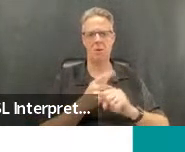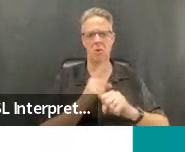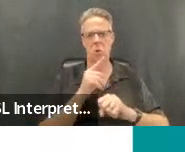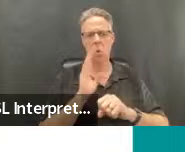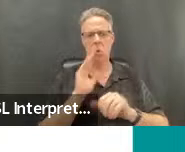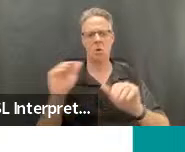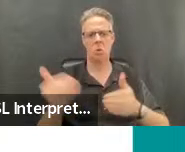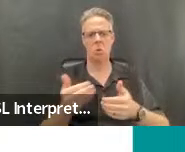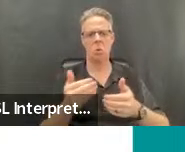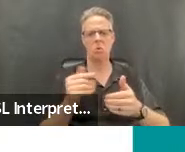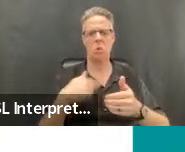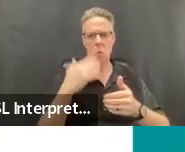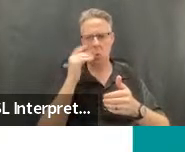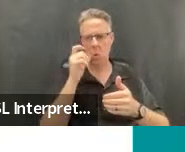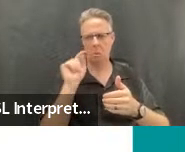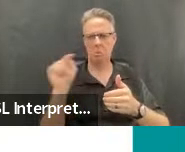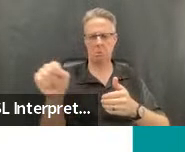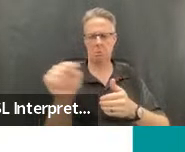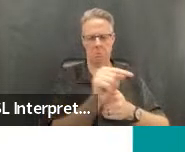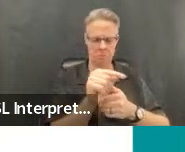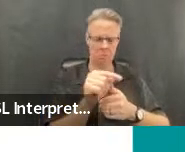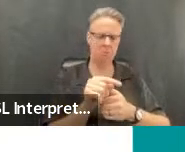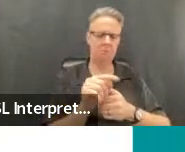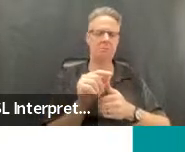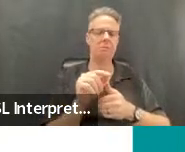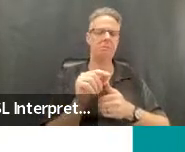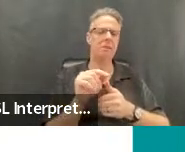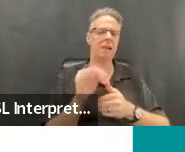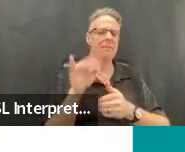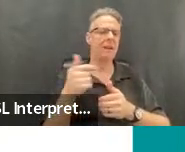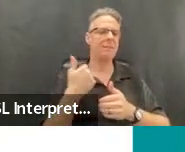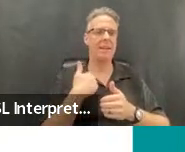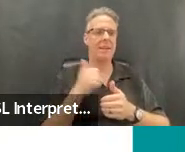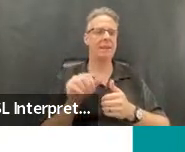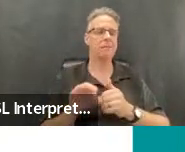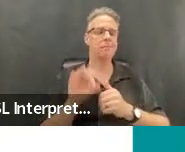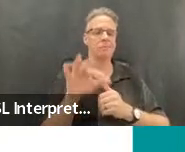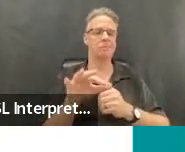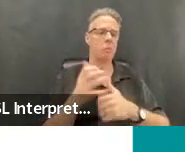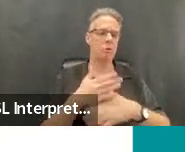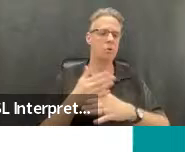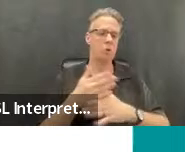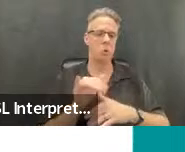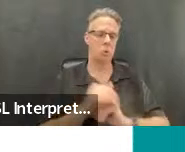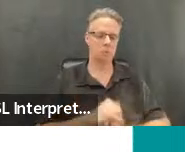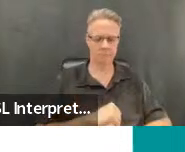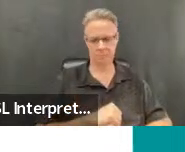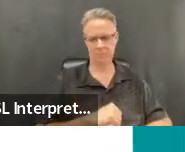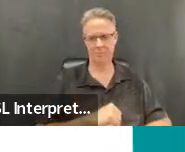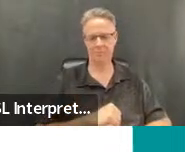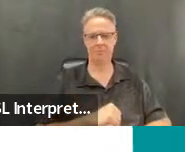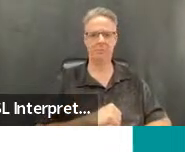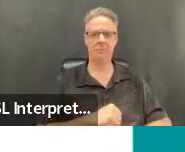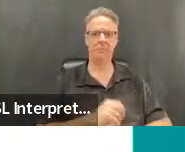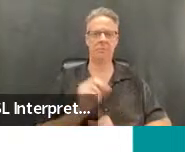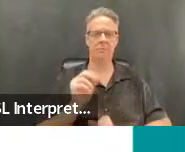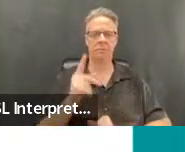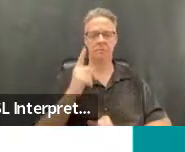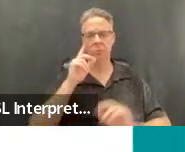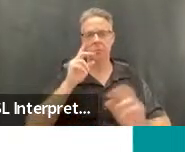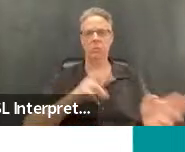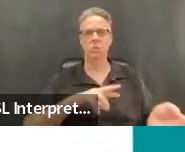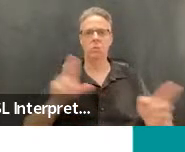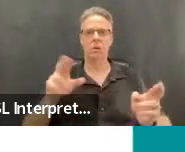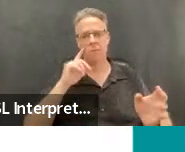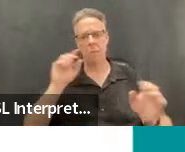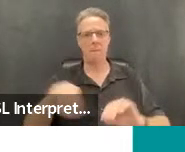breakout sessions so you know who they are in case they have any perspectives that they want to share as well. Okay, with that, I think we're ready for the